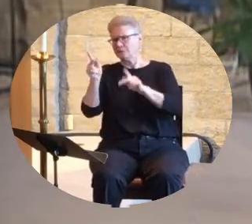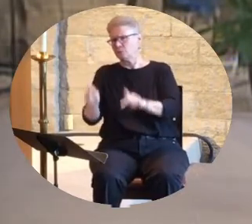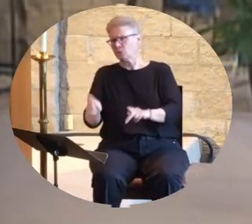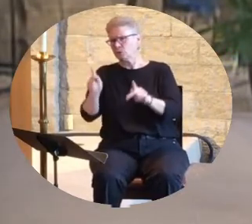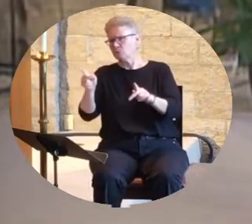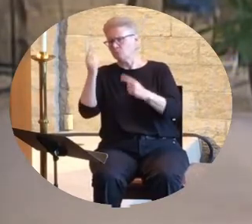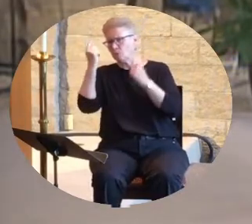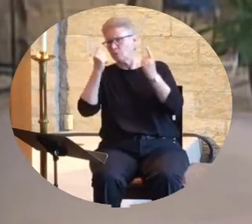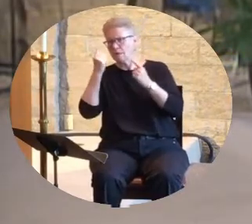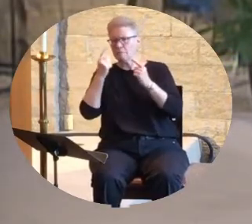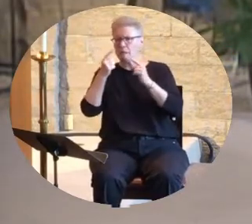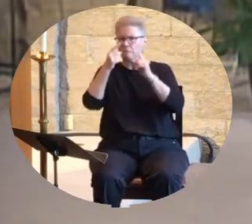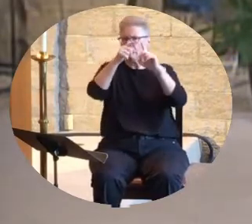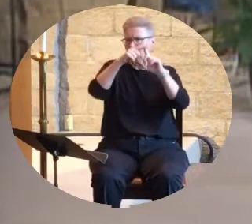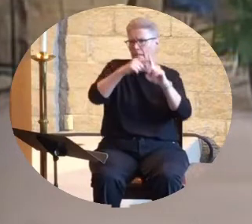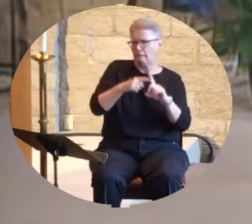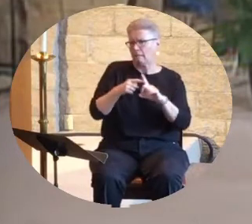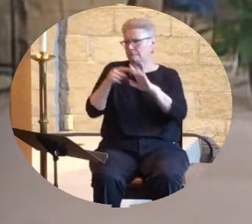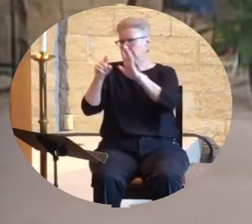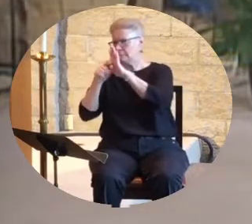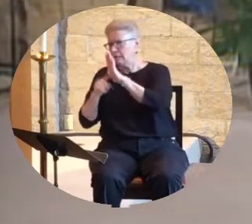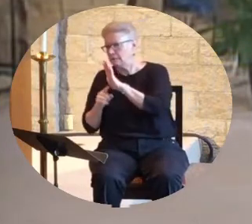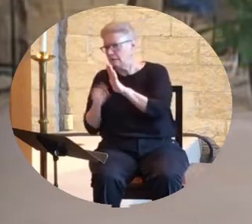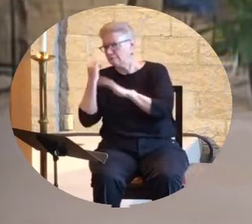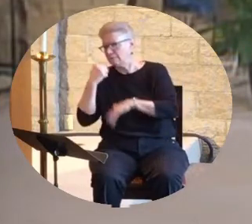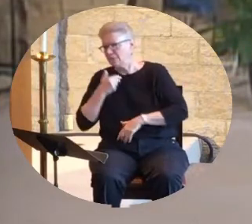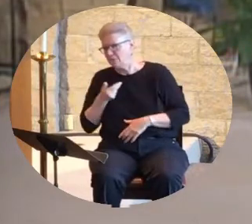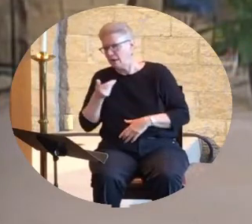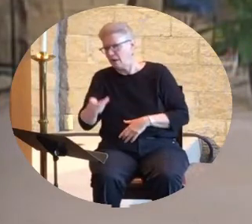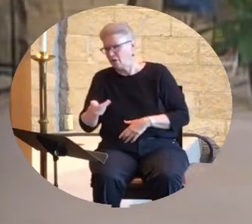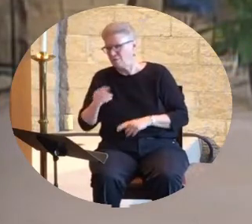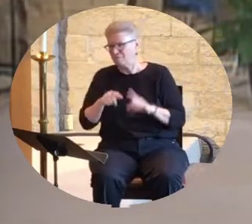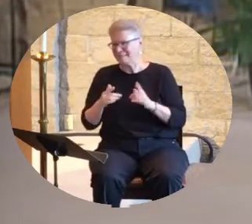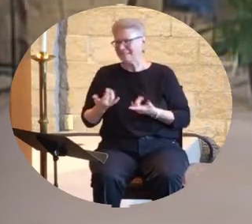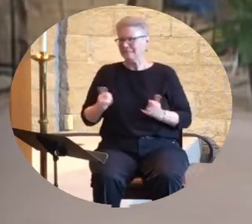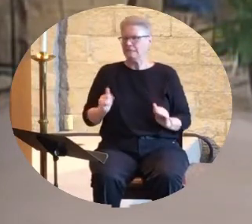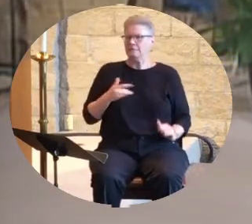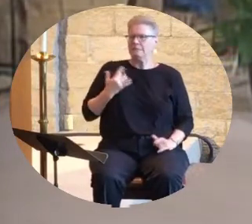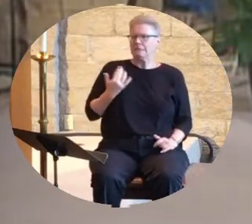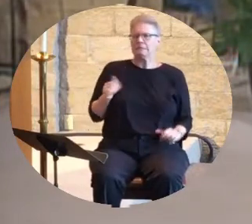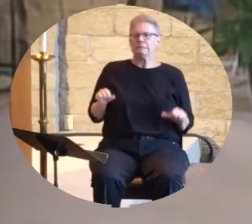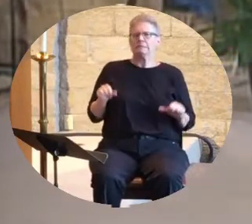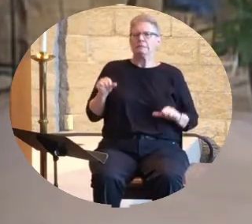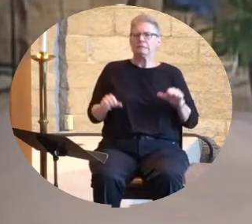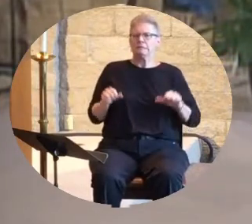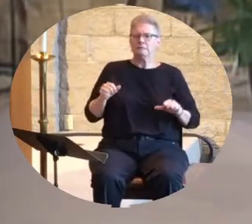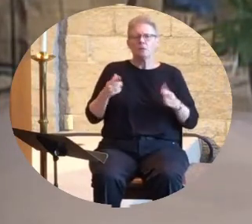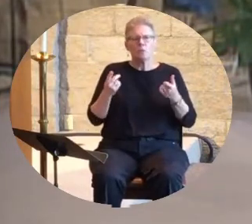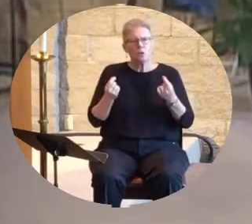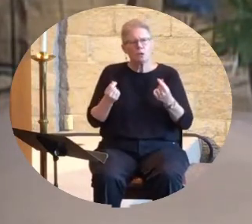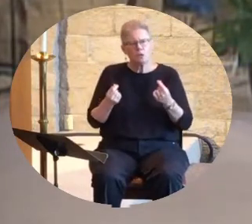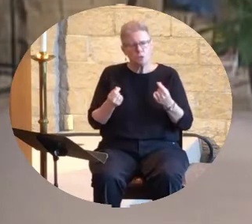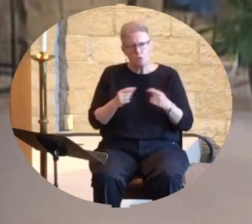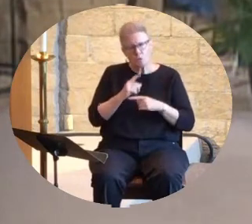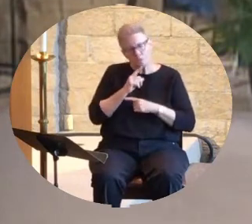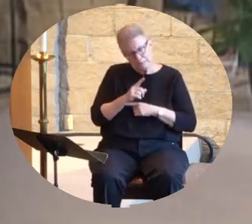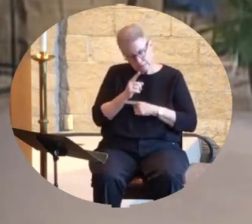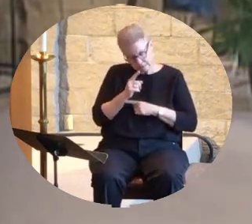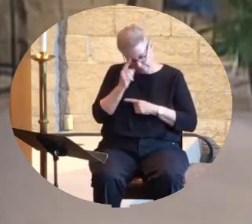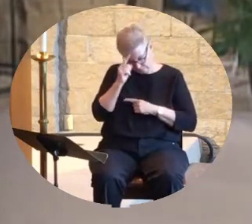and it still doesn't feel right. And so you take it into discernment. And that